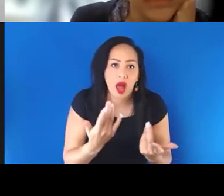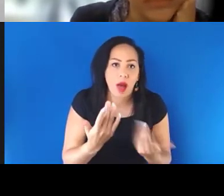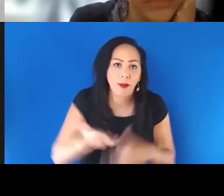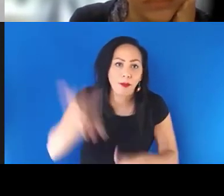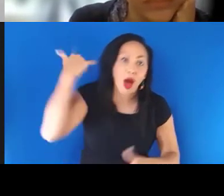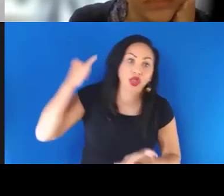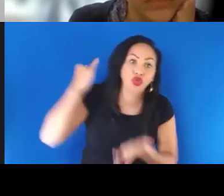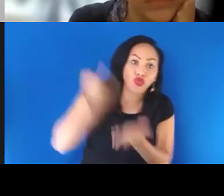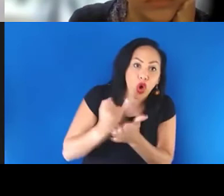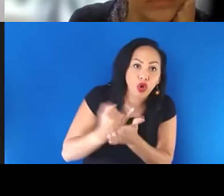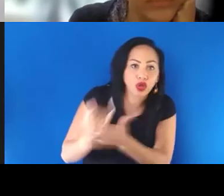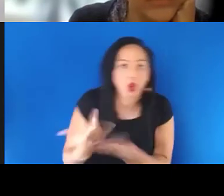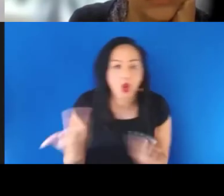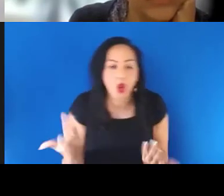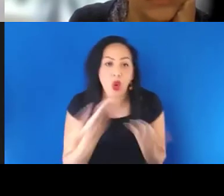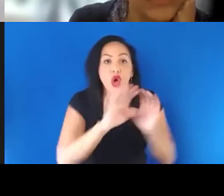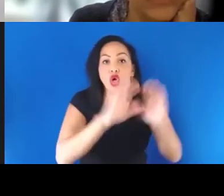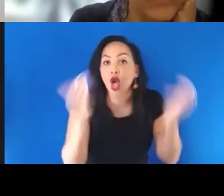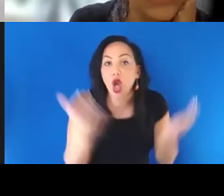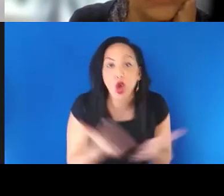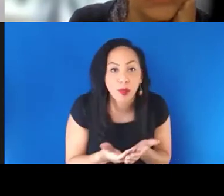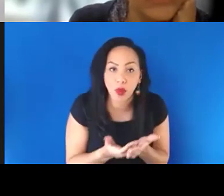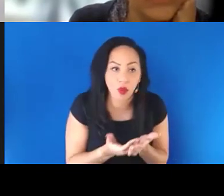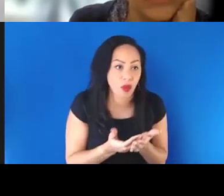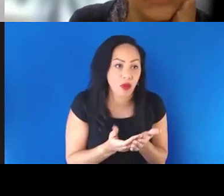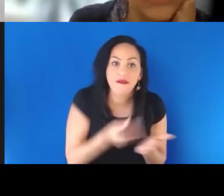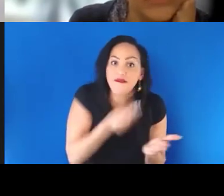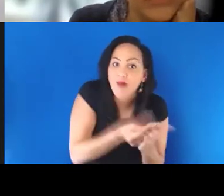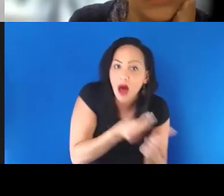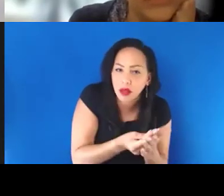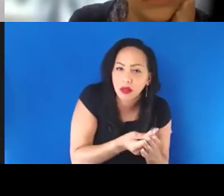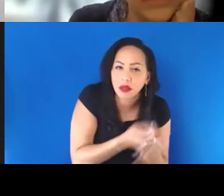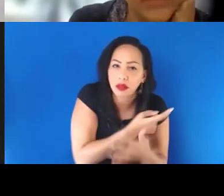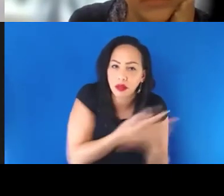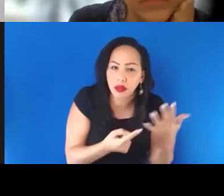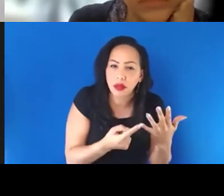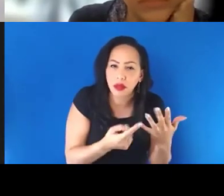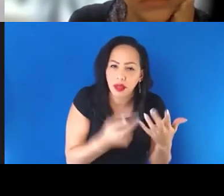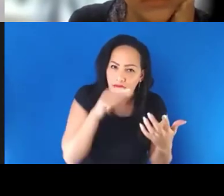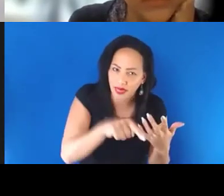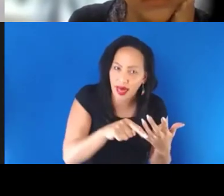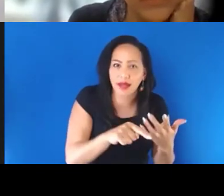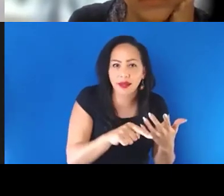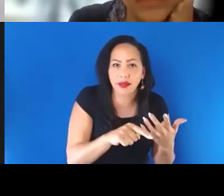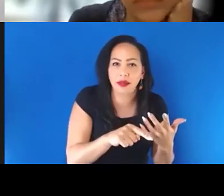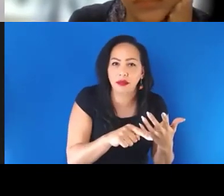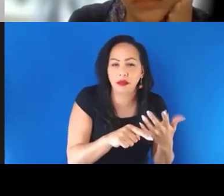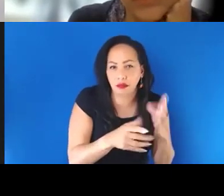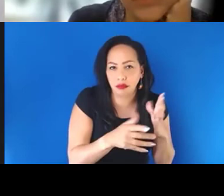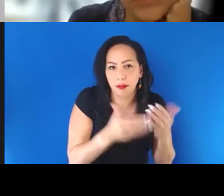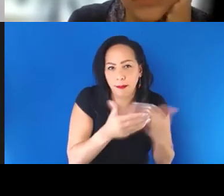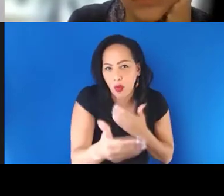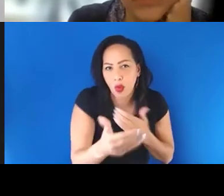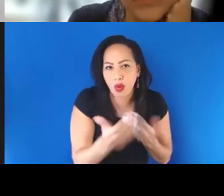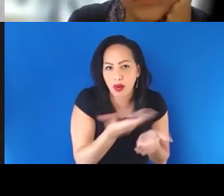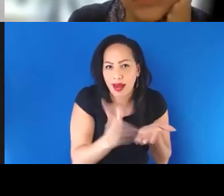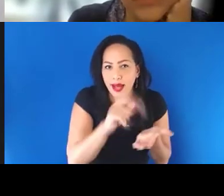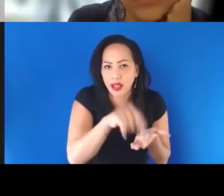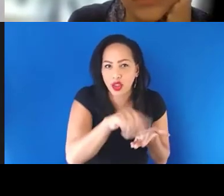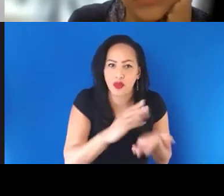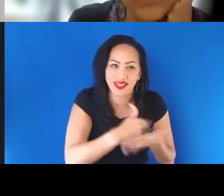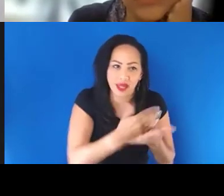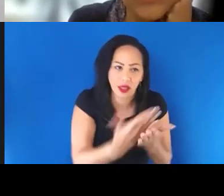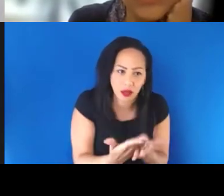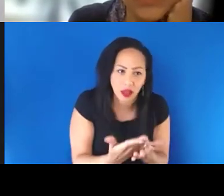power, you know, the sort of injustice that has underpinned the sector, and we're trying to take that away. And when it comes to photography